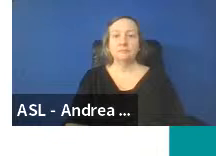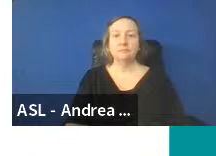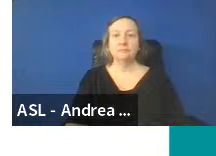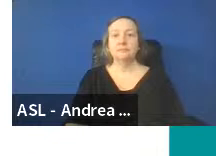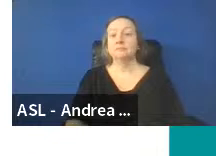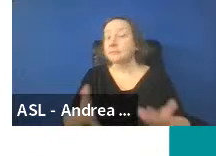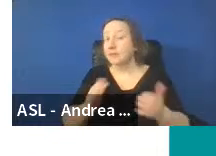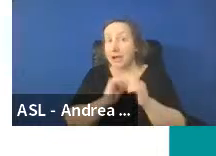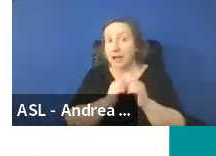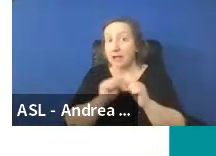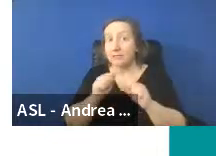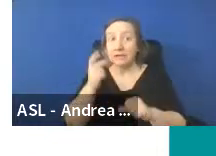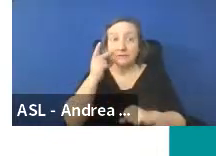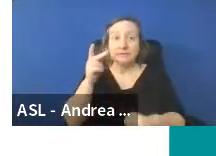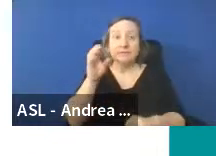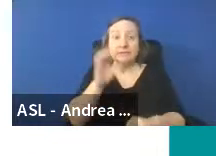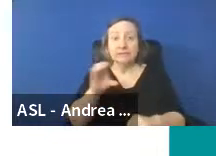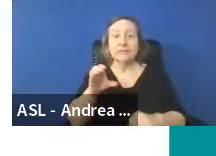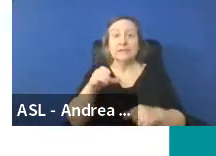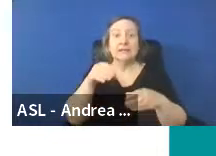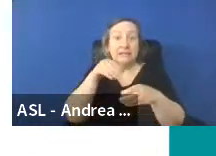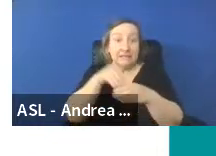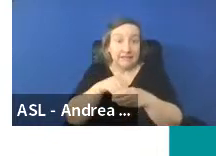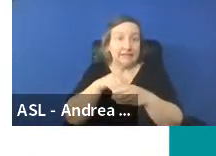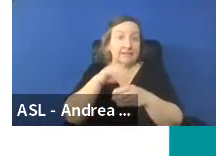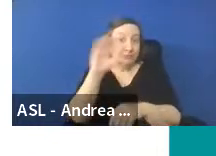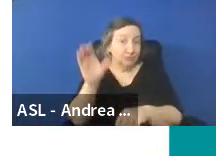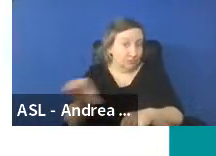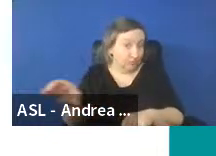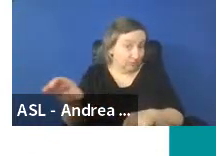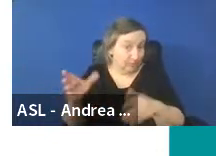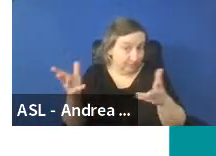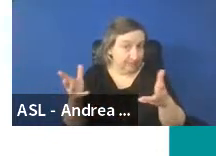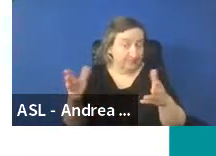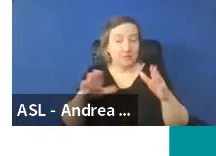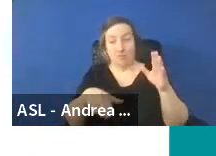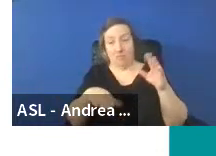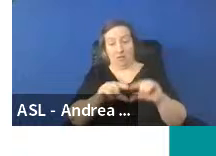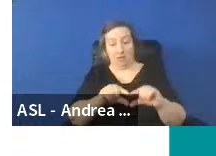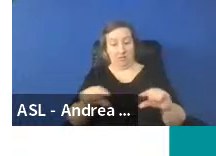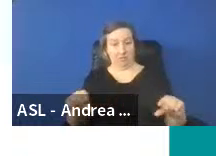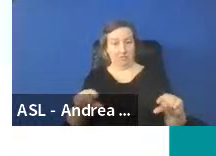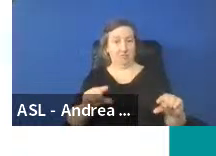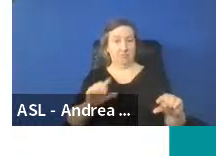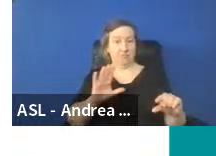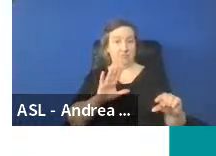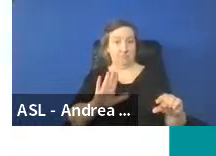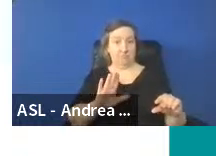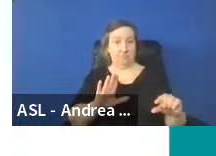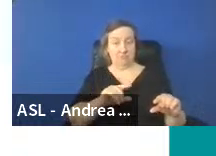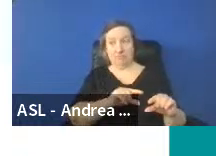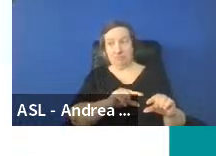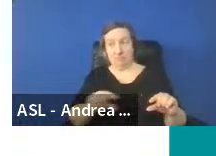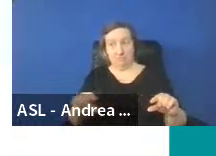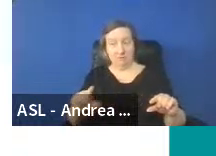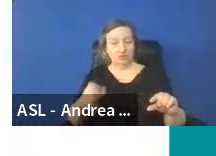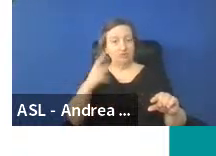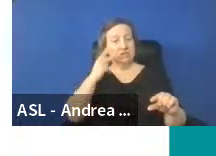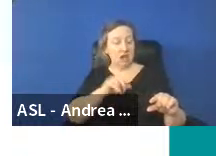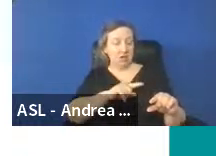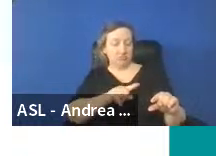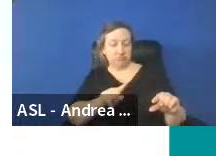So how to access closed captions in Zoom. At the bottom middle of your screen, you should see a menu